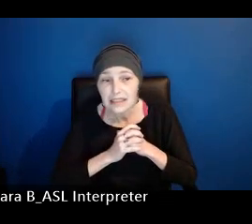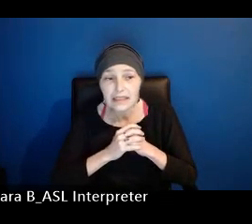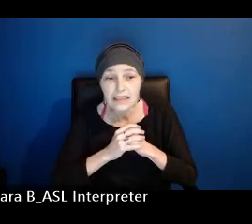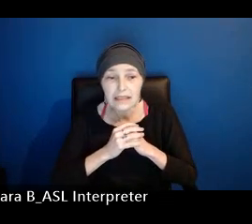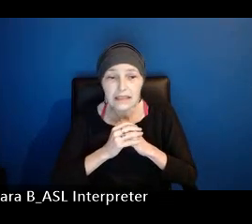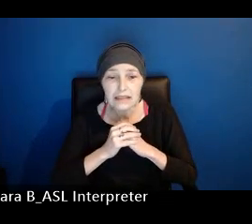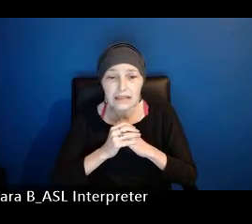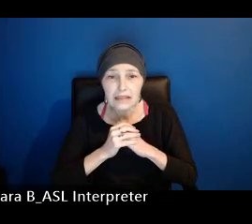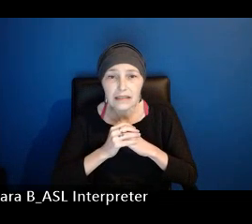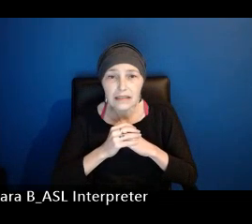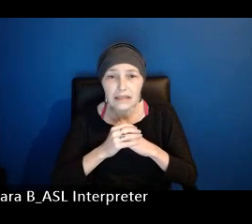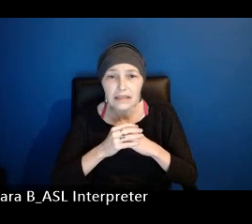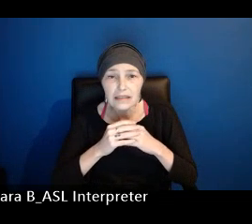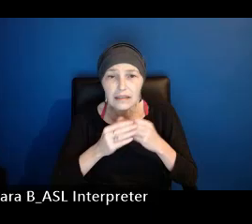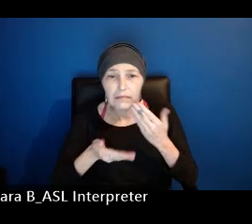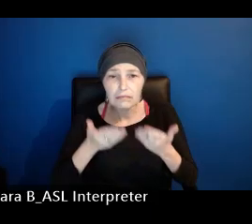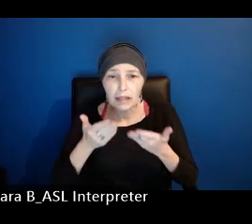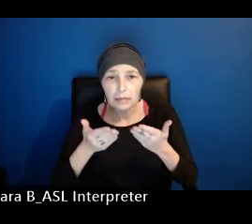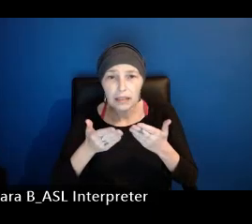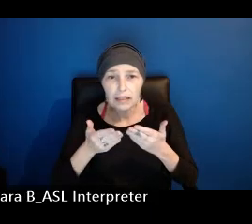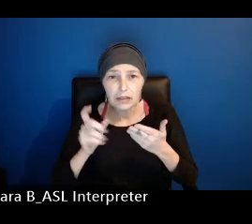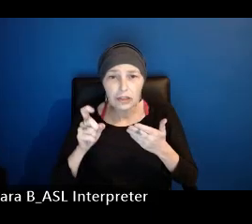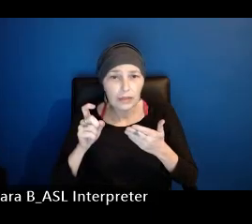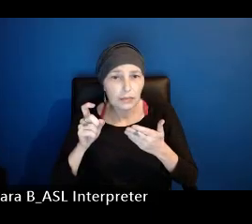Cell phone, we should be able to hear you speak.